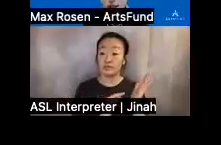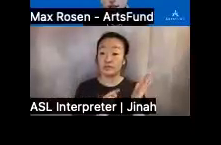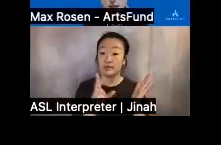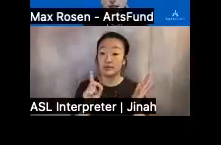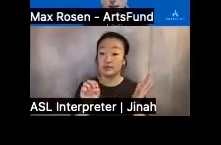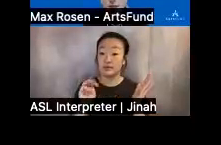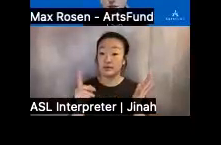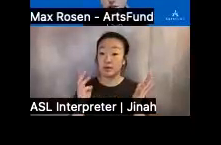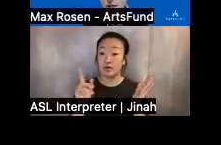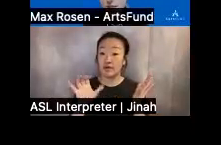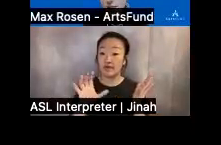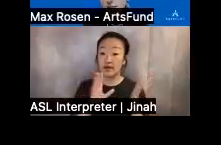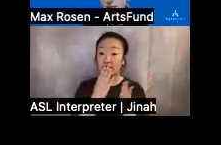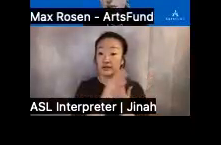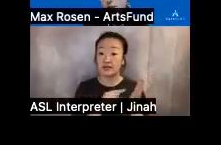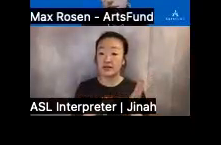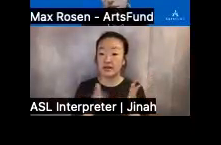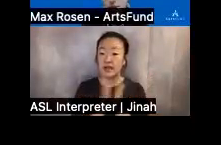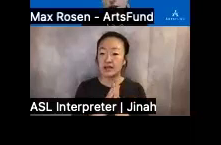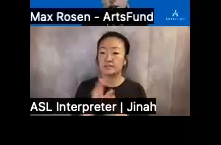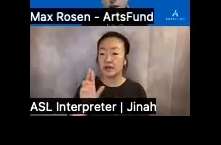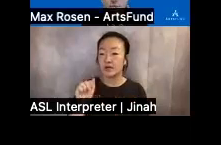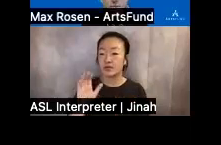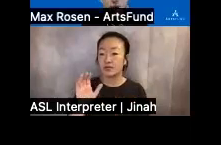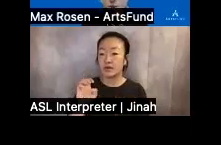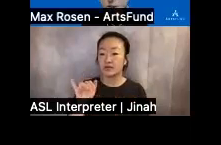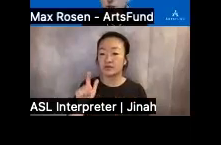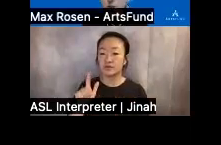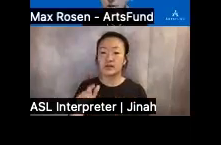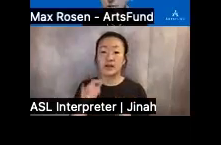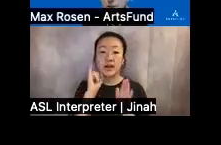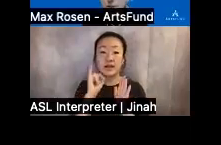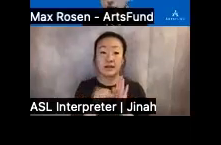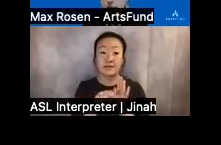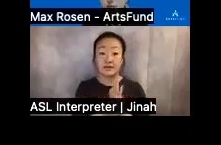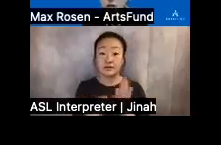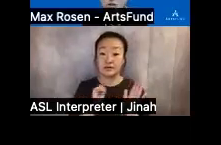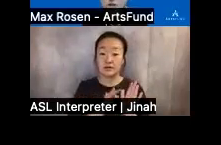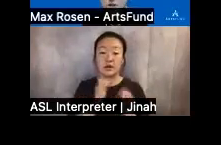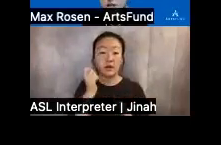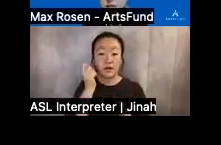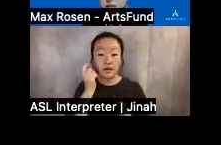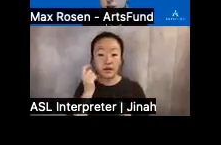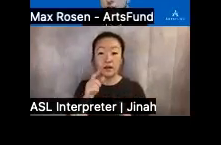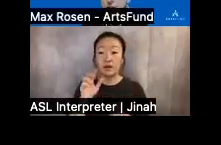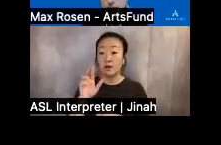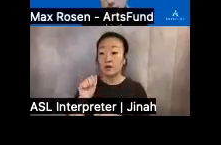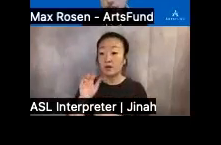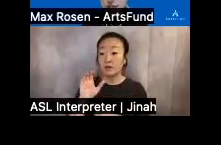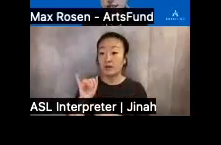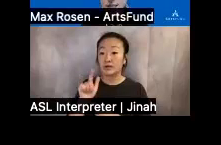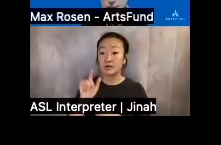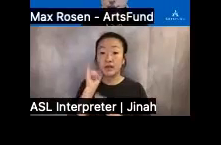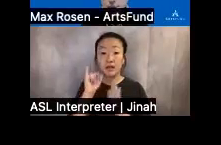section asks about the racial identities of your staff. I want to note that we understand racial identities are